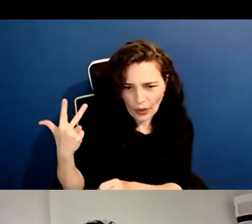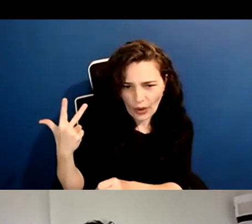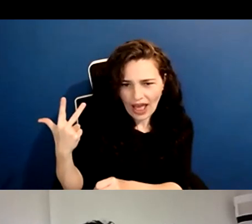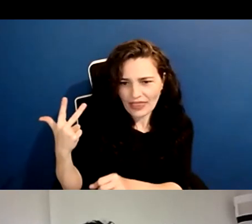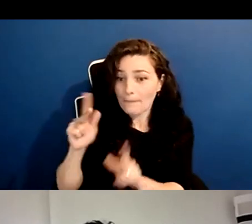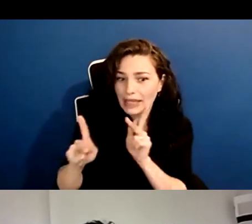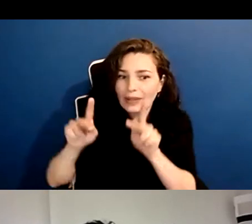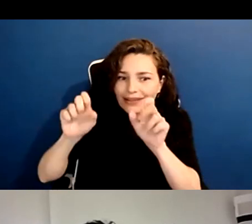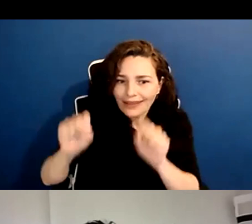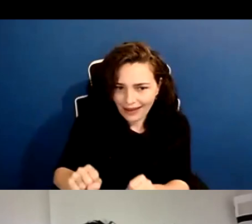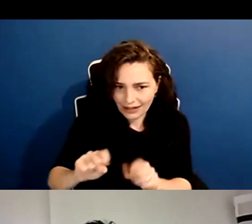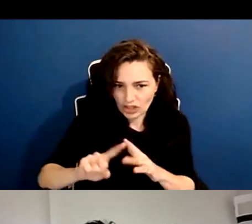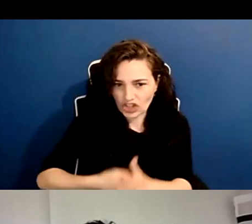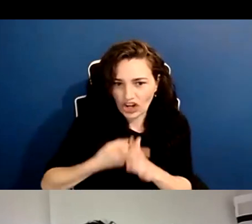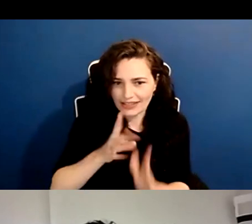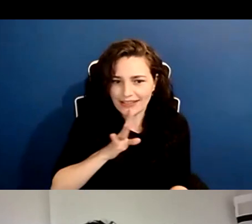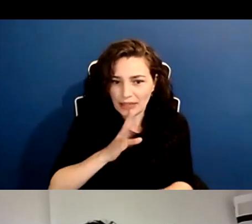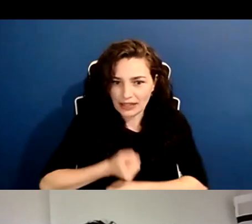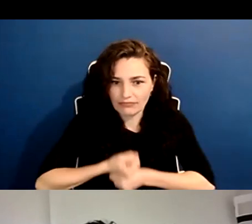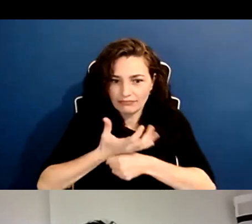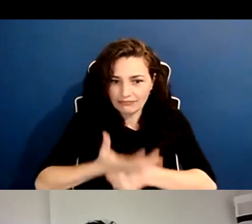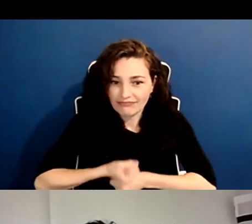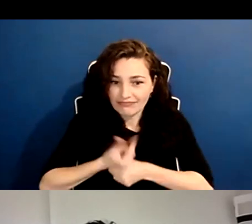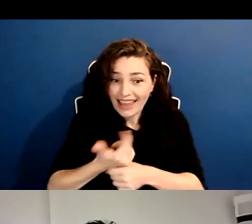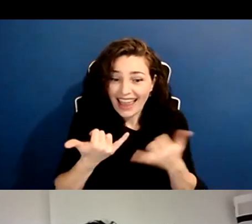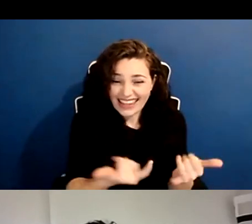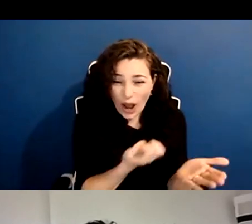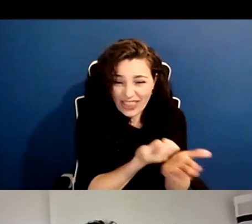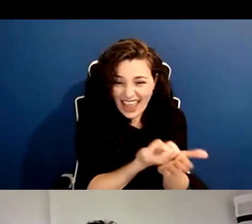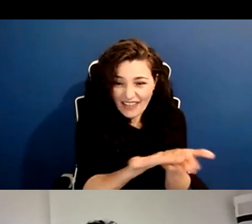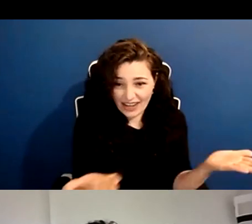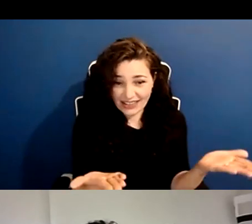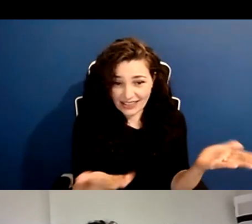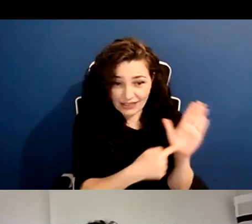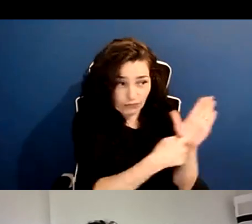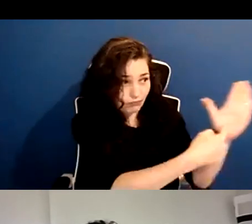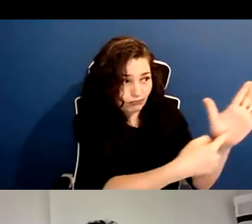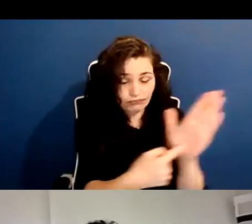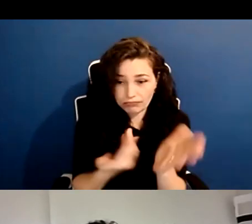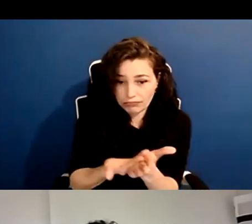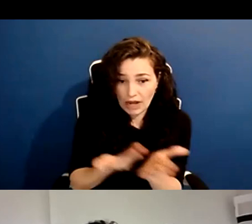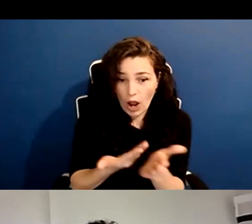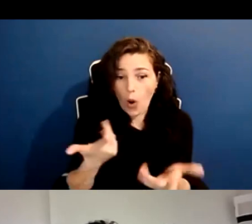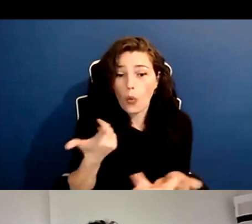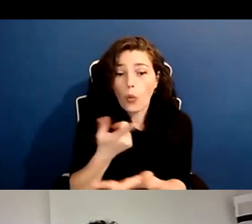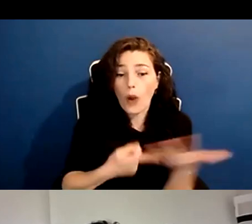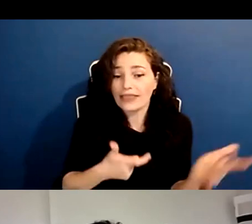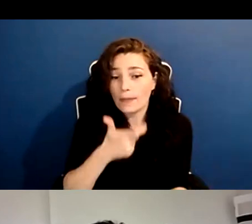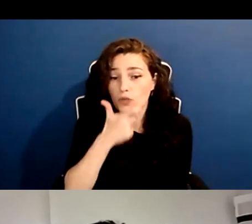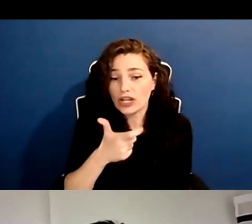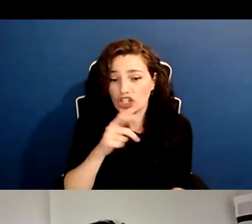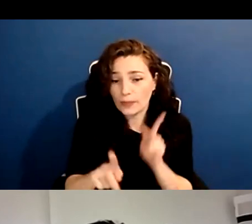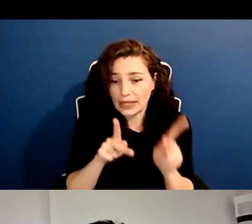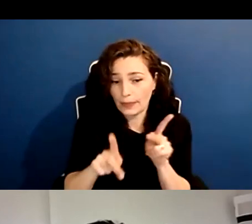this is what the British did. And people were actually, I'm not gonna be arrested if I speak about it. And so for us, yeah, that really helped